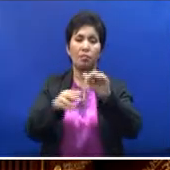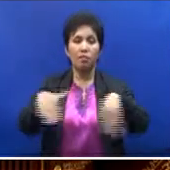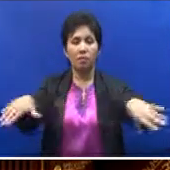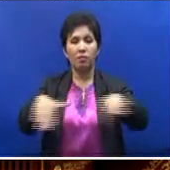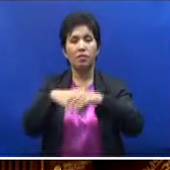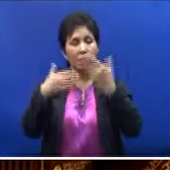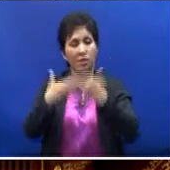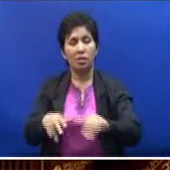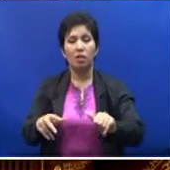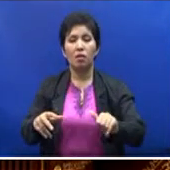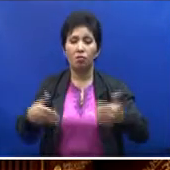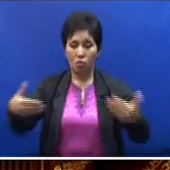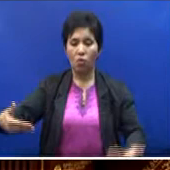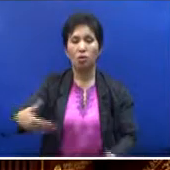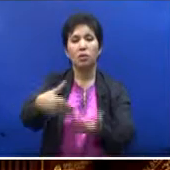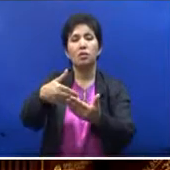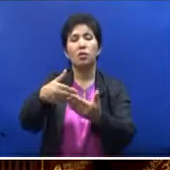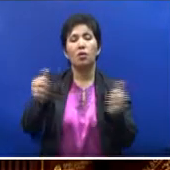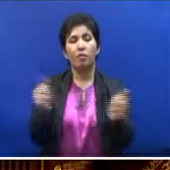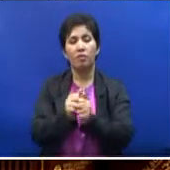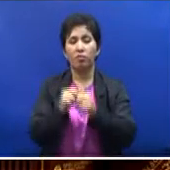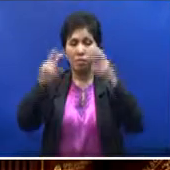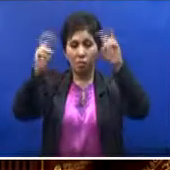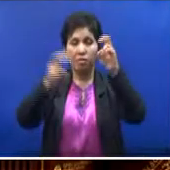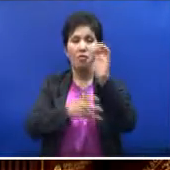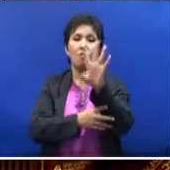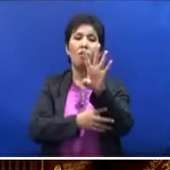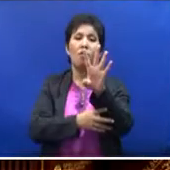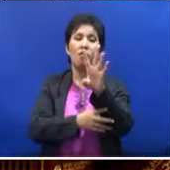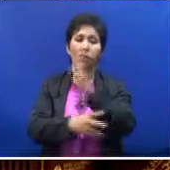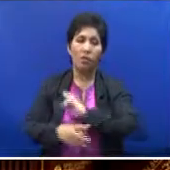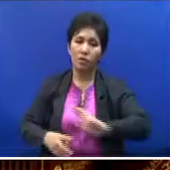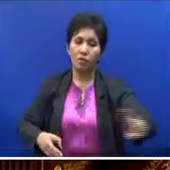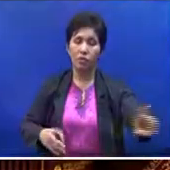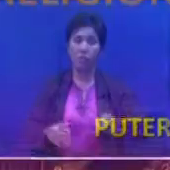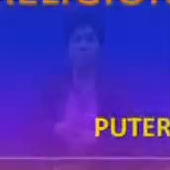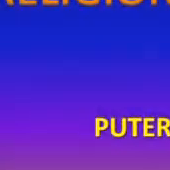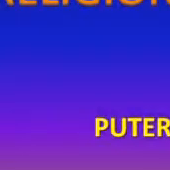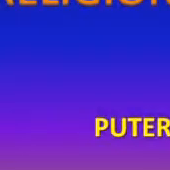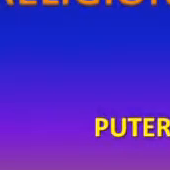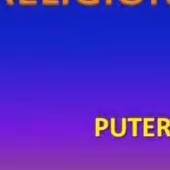after this we are going to continue with topic 4 on religions and belief.